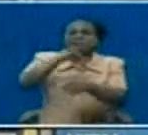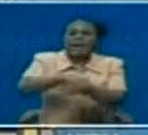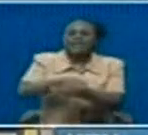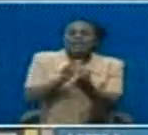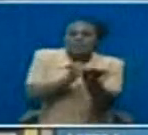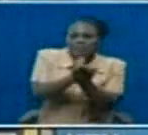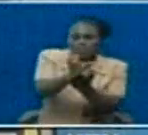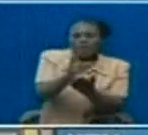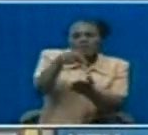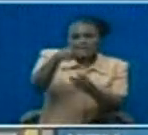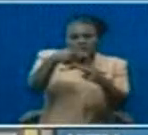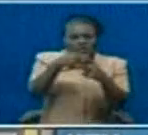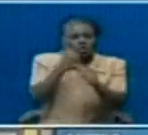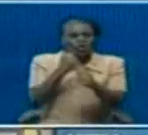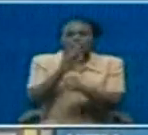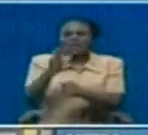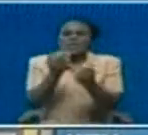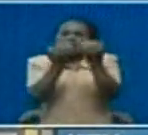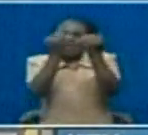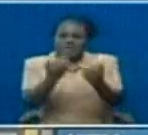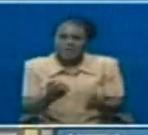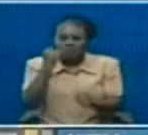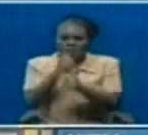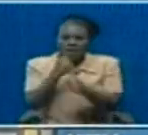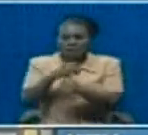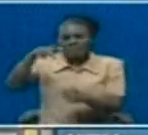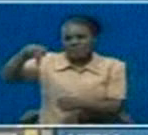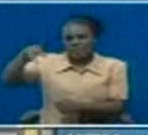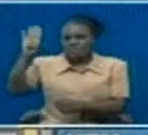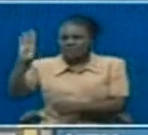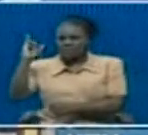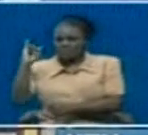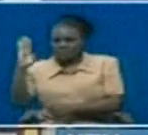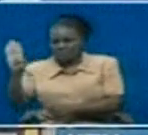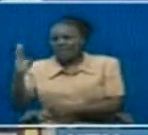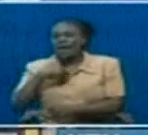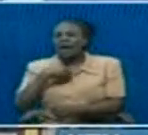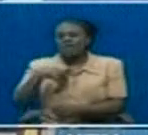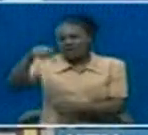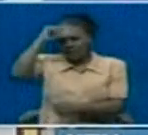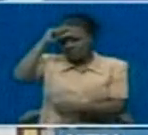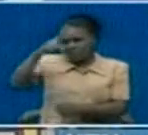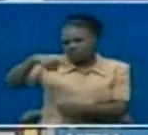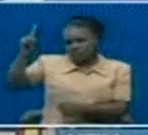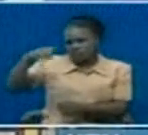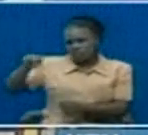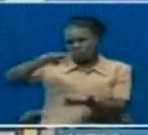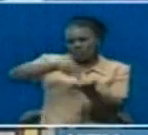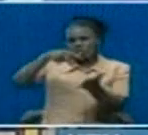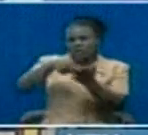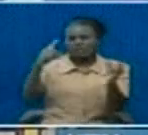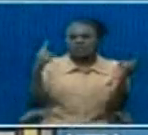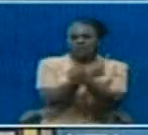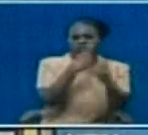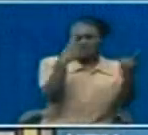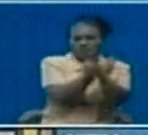for their projects. We also have the legal framework, PPP legal framework, in place. The government has approved several projects that range